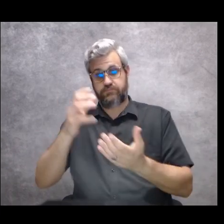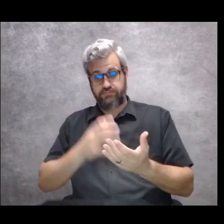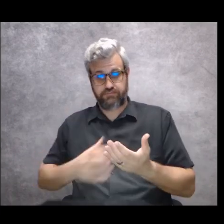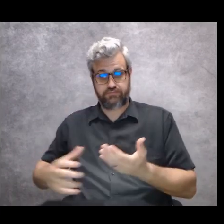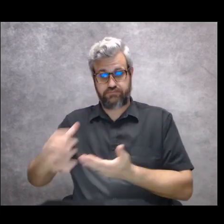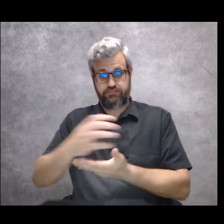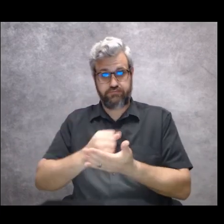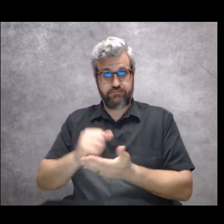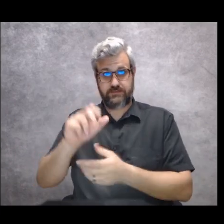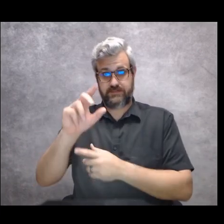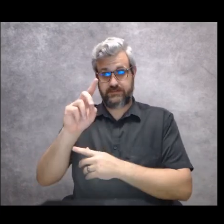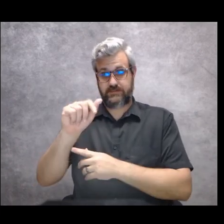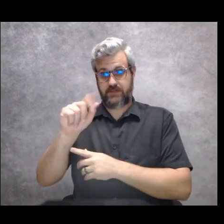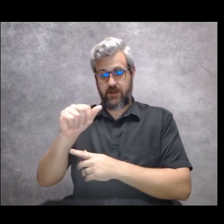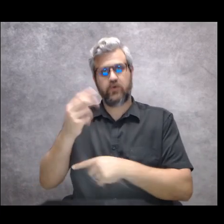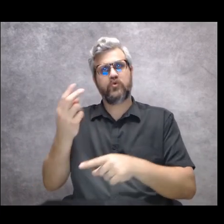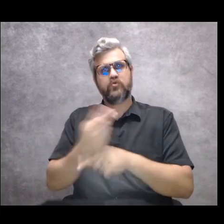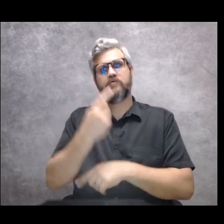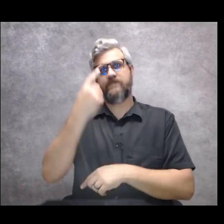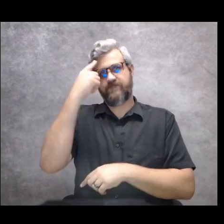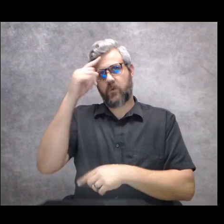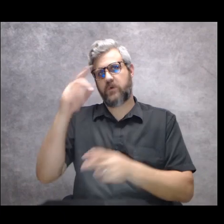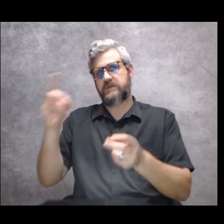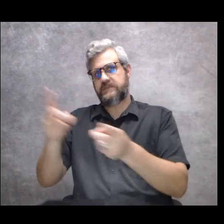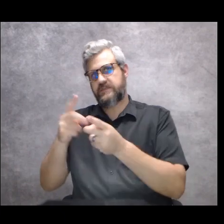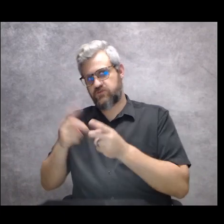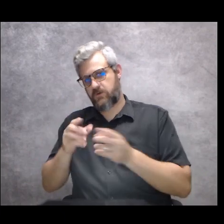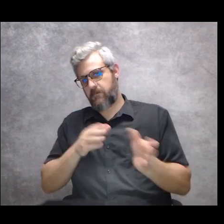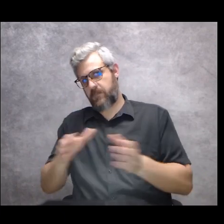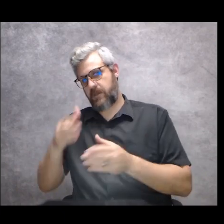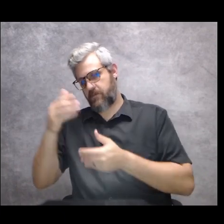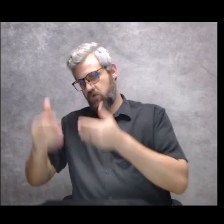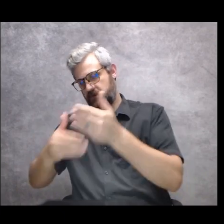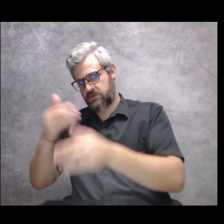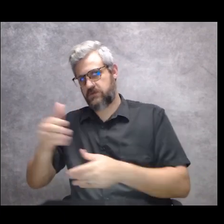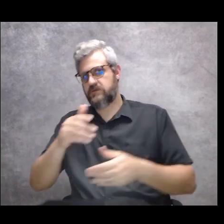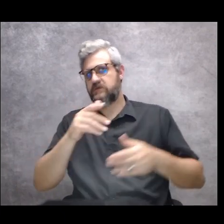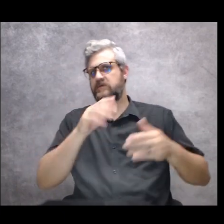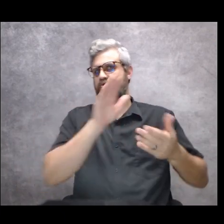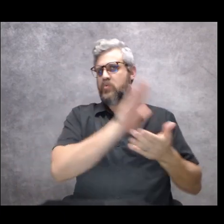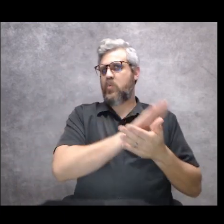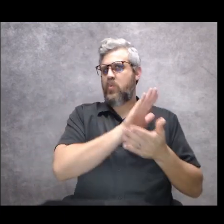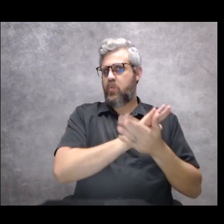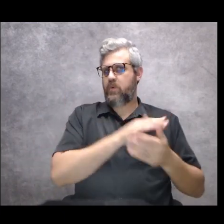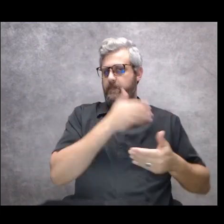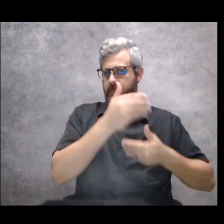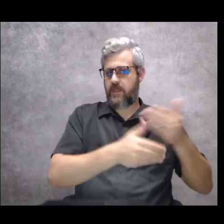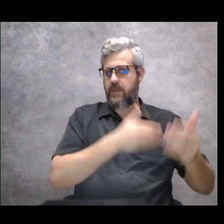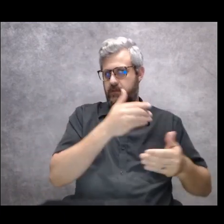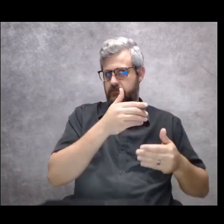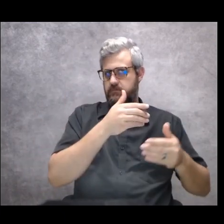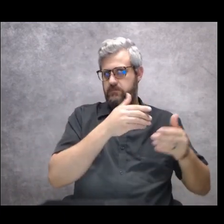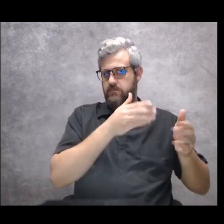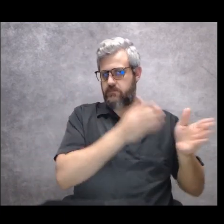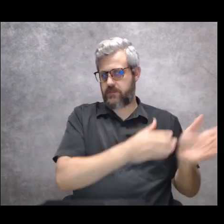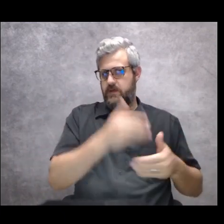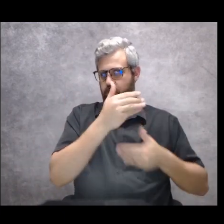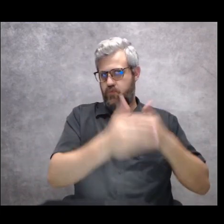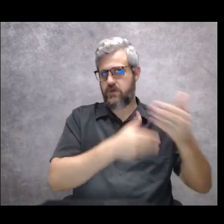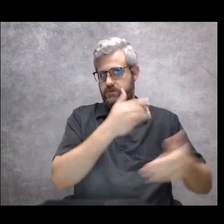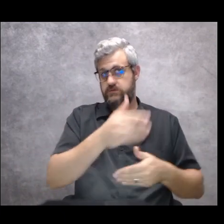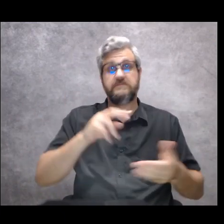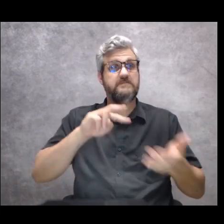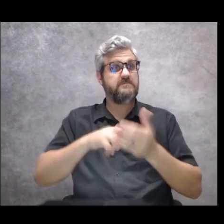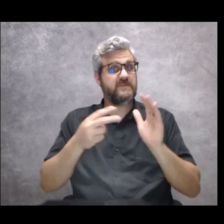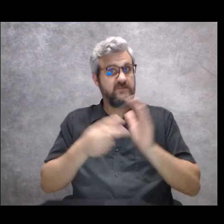planning process. This could mean that the data collected from the program evaluation must be used in school and